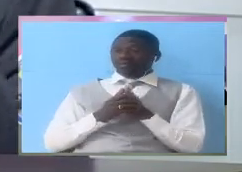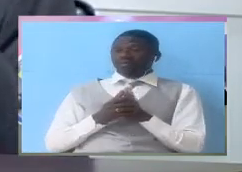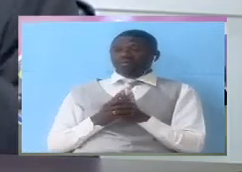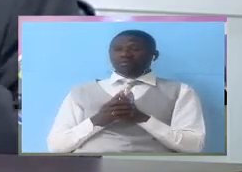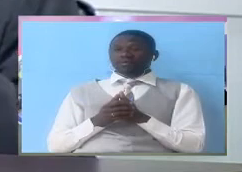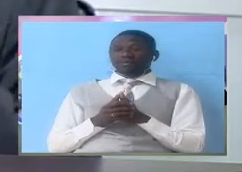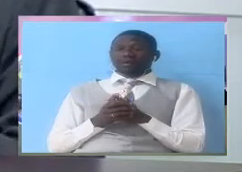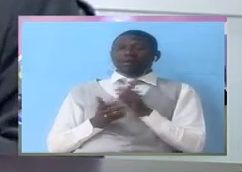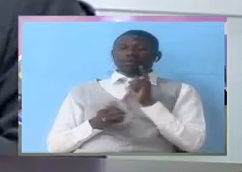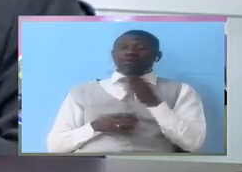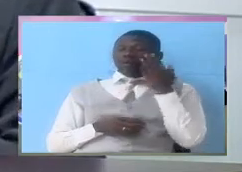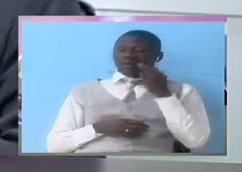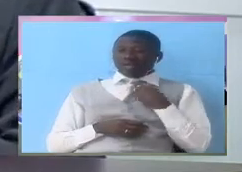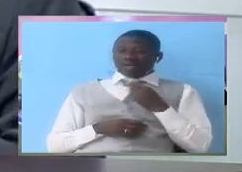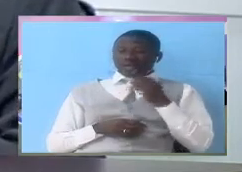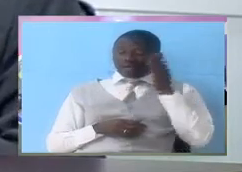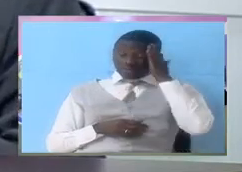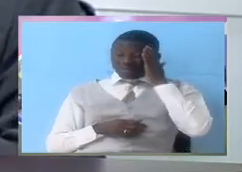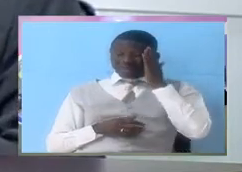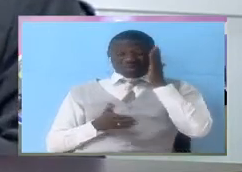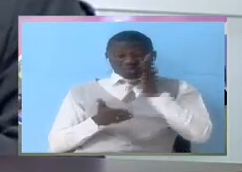The feedback was very nice. When I found out the facts, I